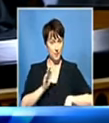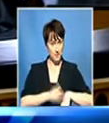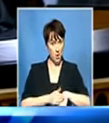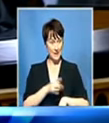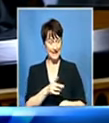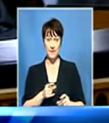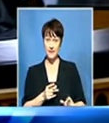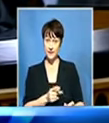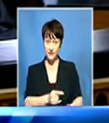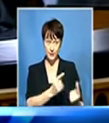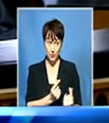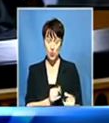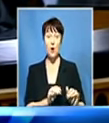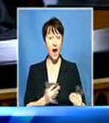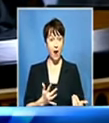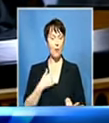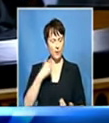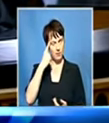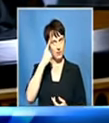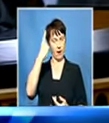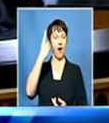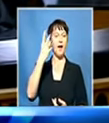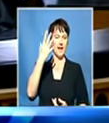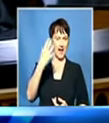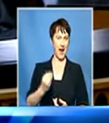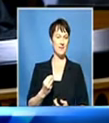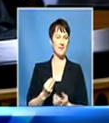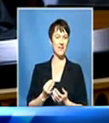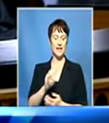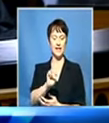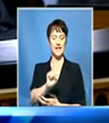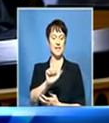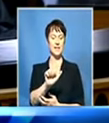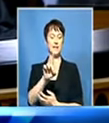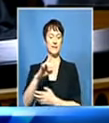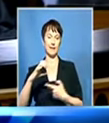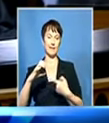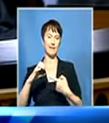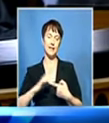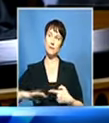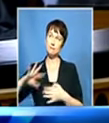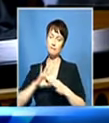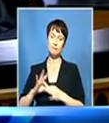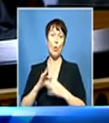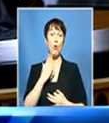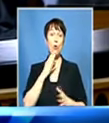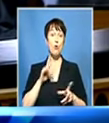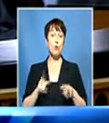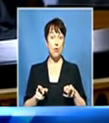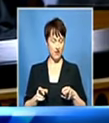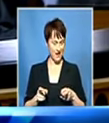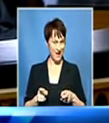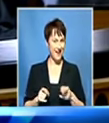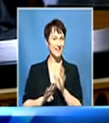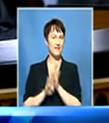I know there's been speculation that some sort of reshuffling is coming, given that we